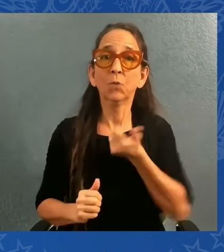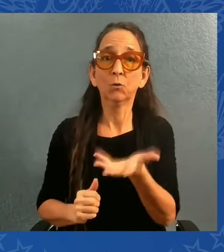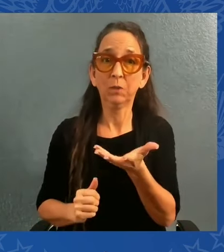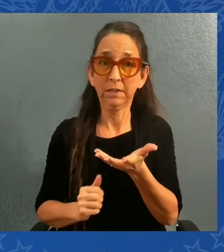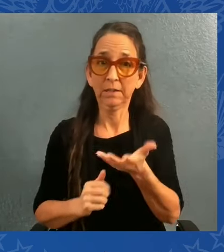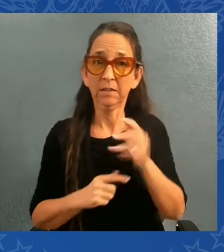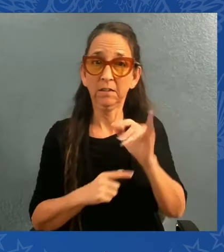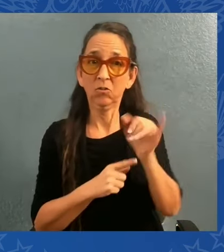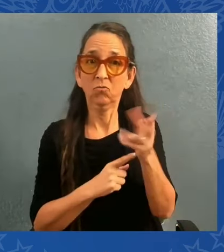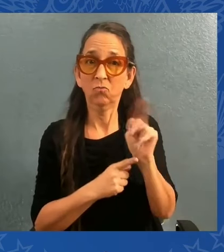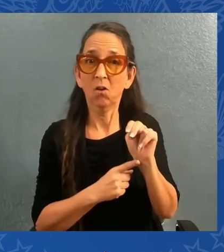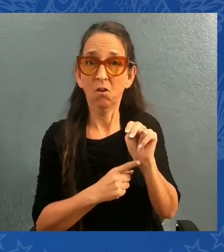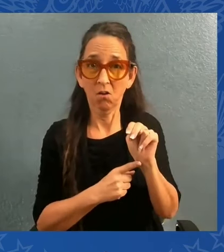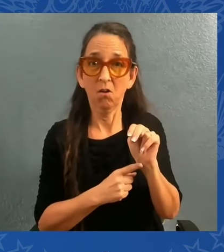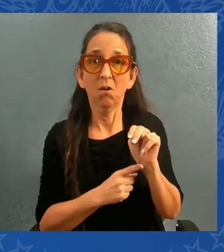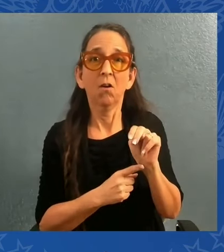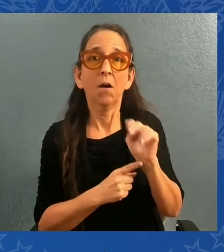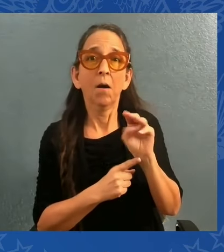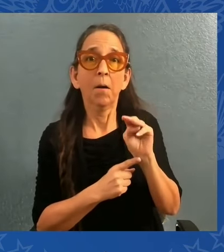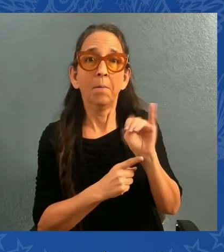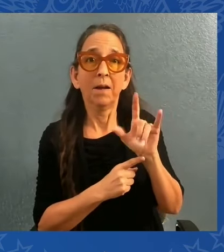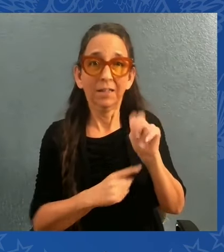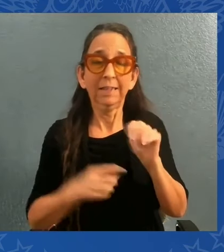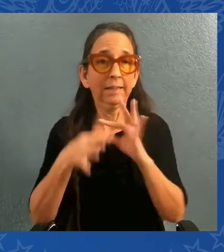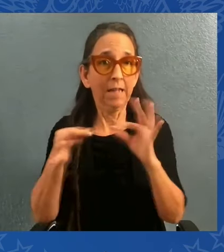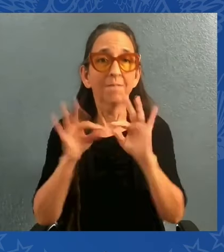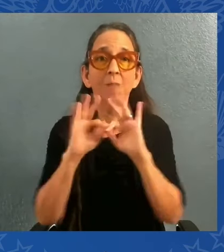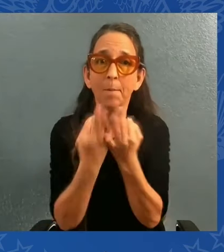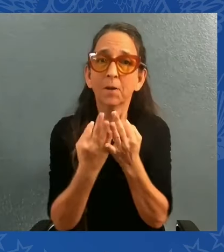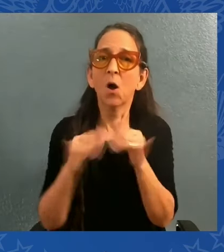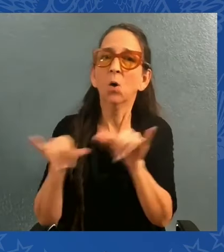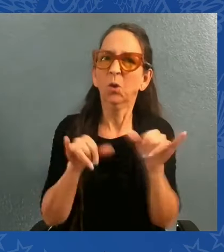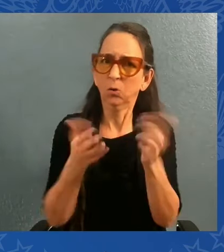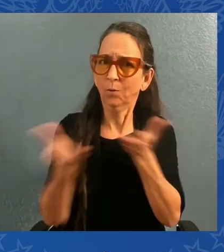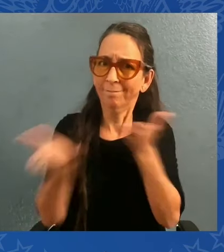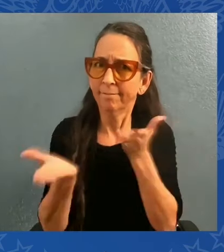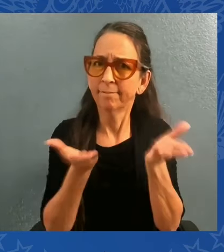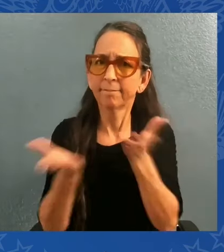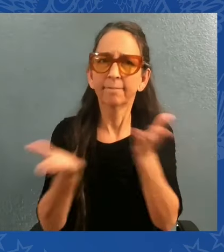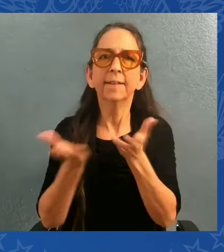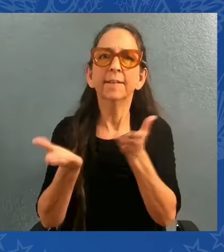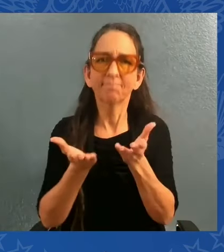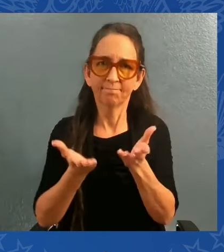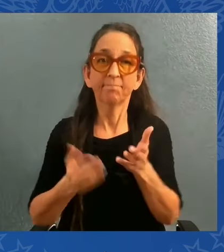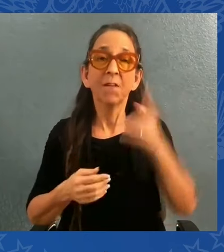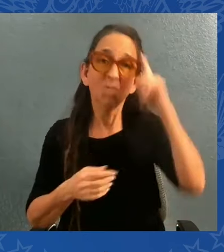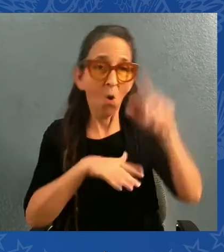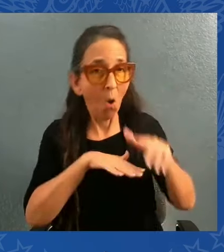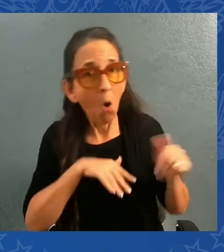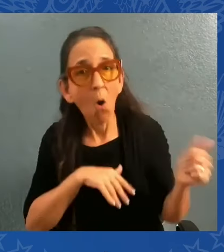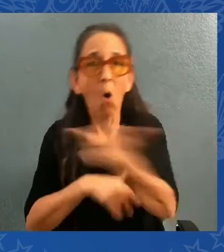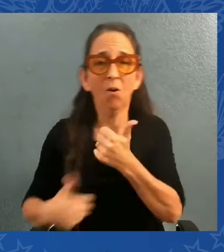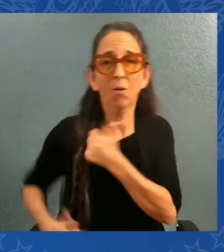wait, as so many of you have." So for all the military families, to all those with a loved one